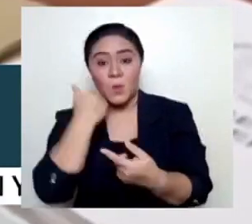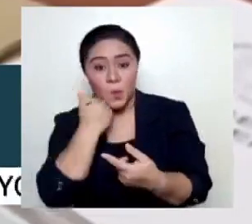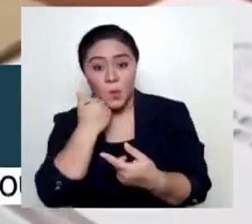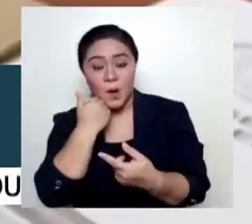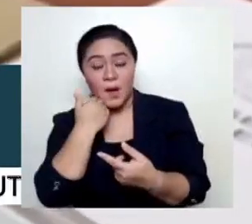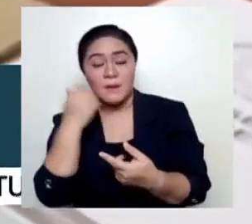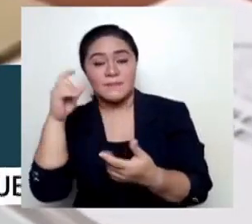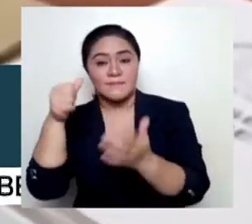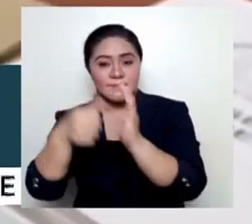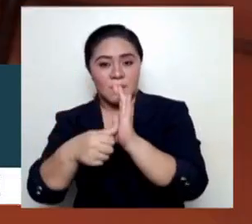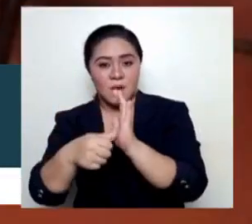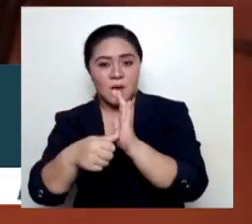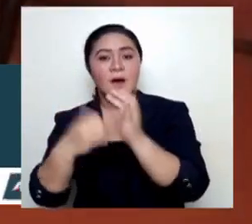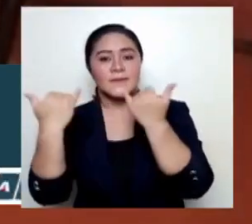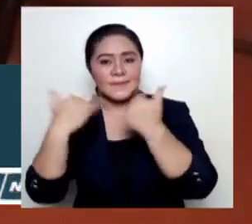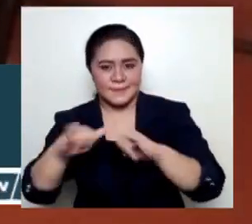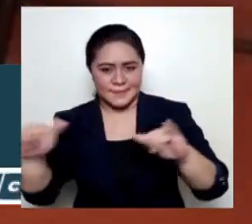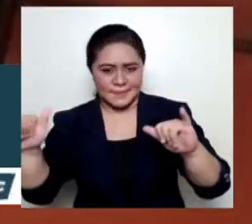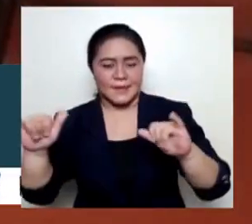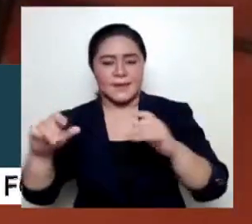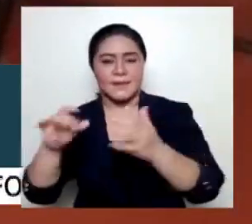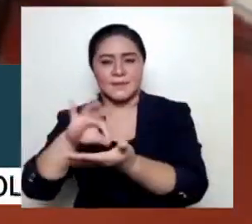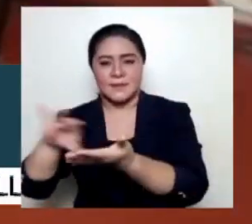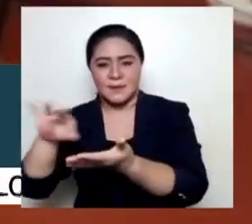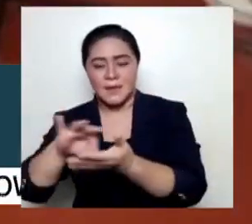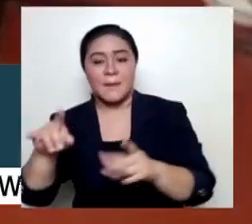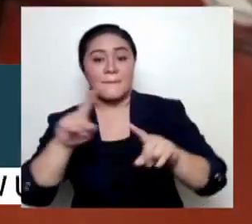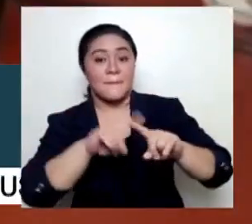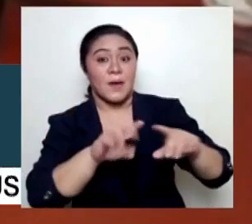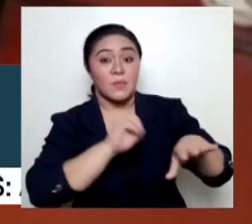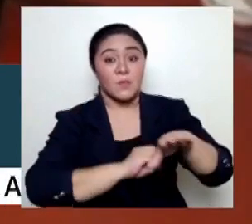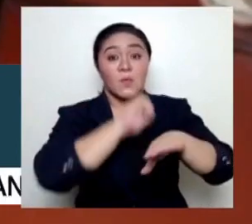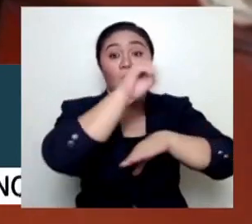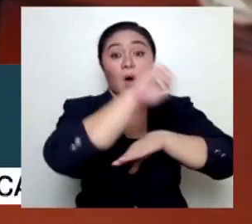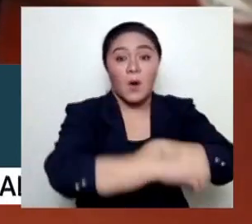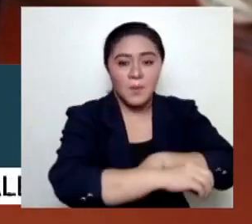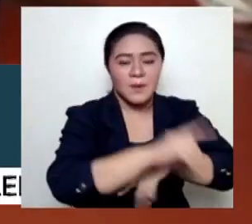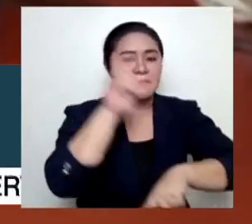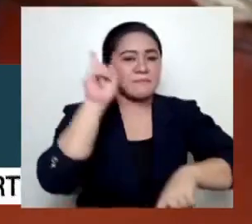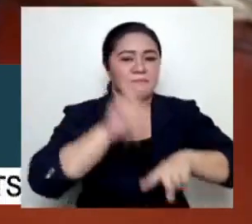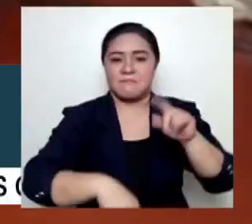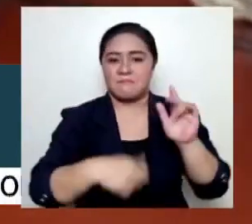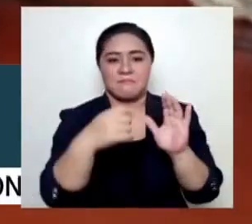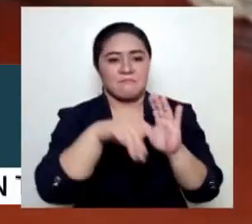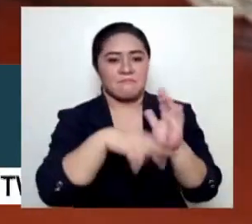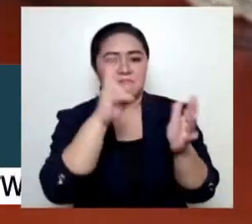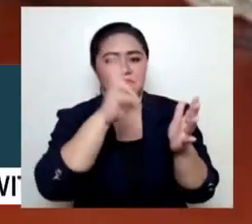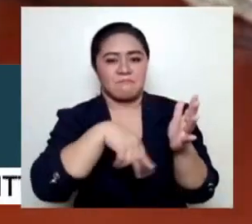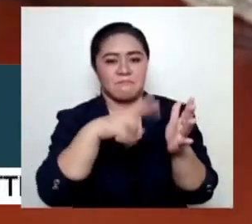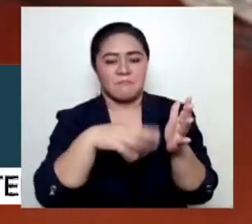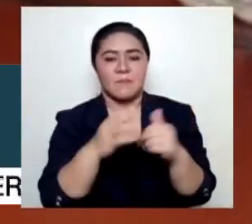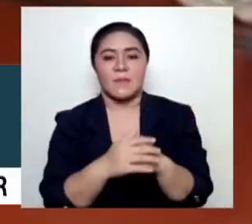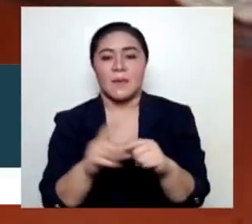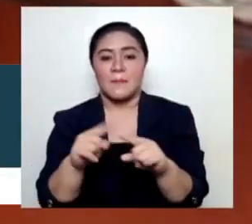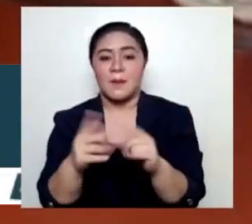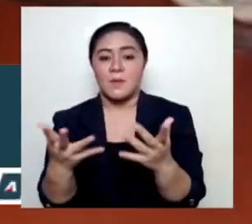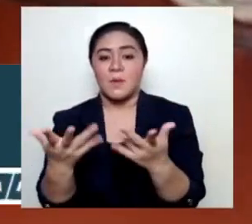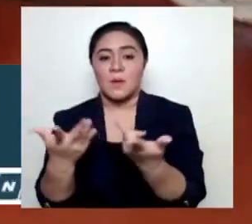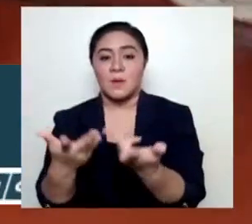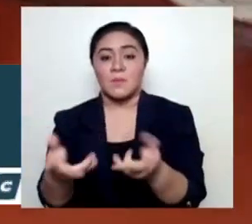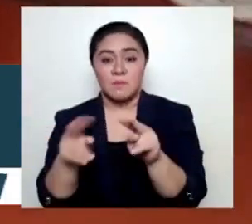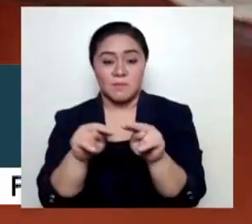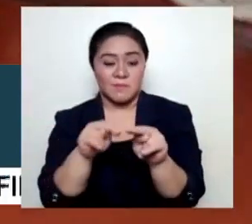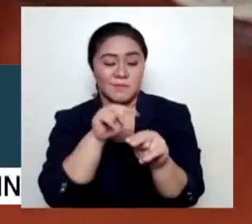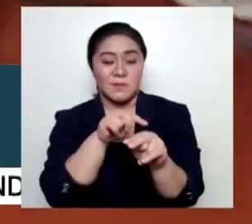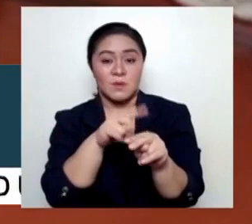were invalidated or not counted by the machine for the specific position where it was made. Other scenarios were